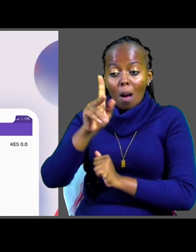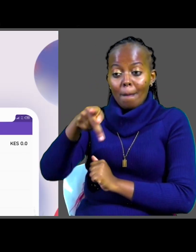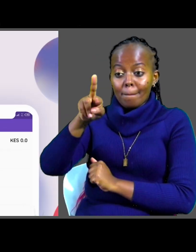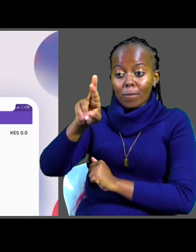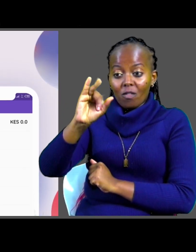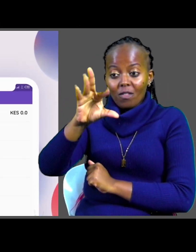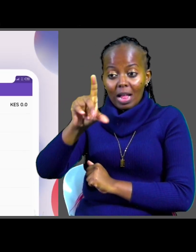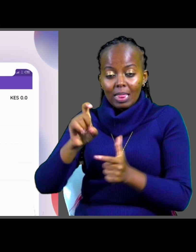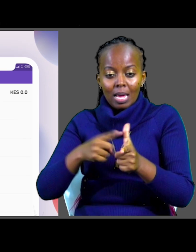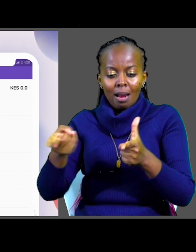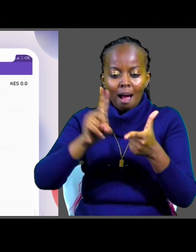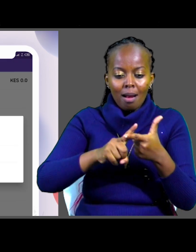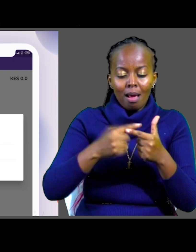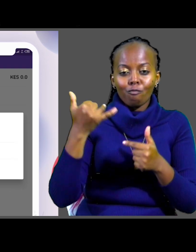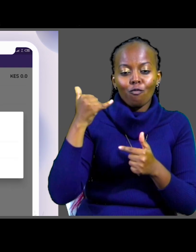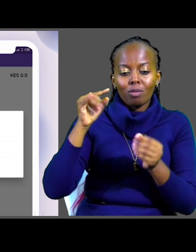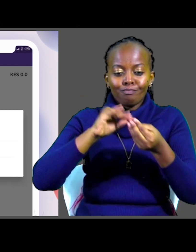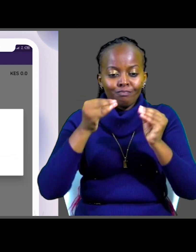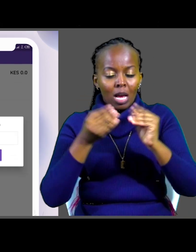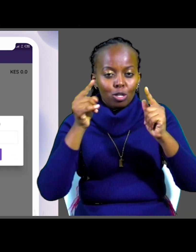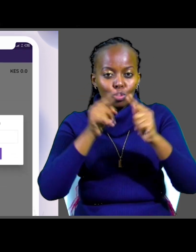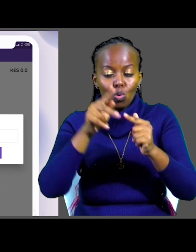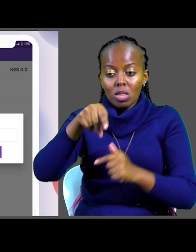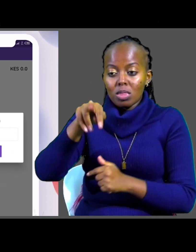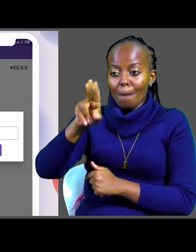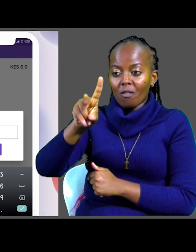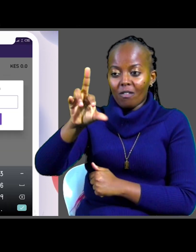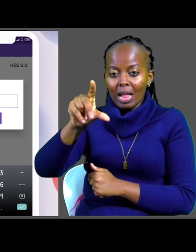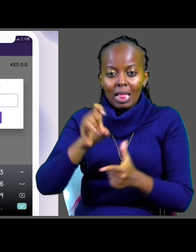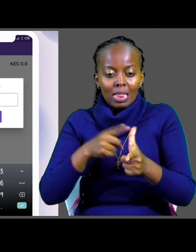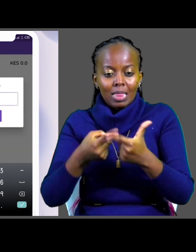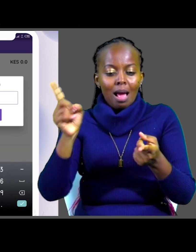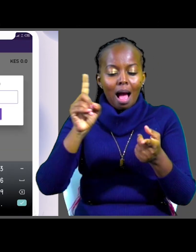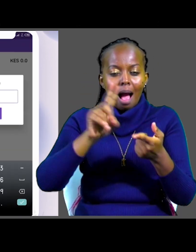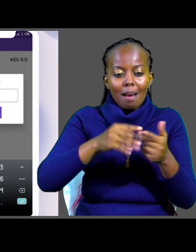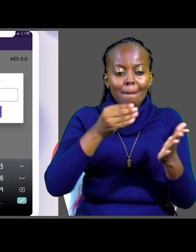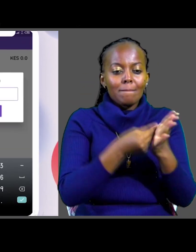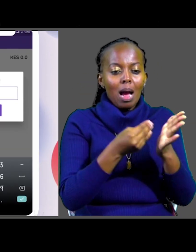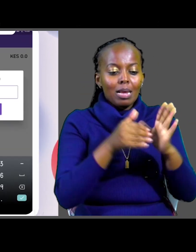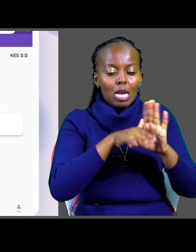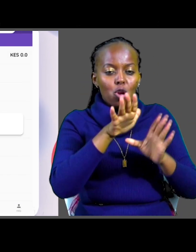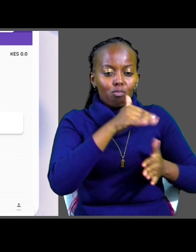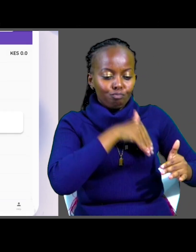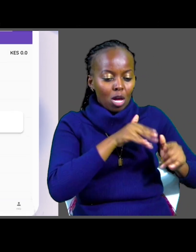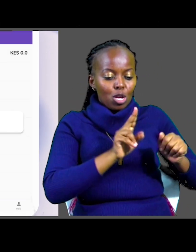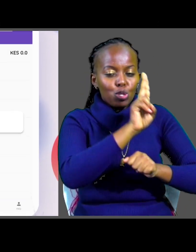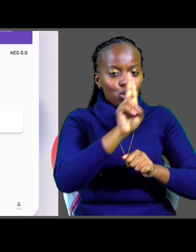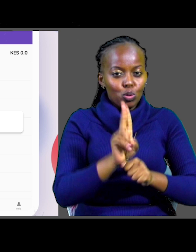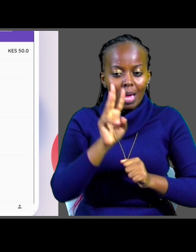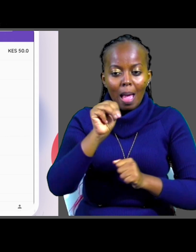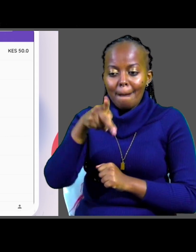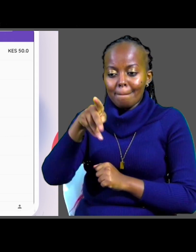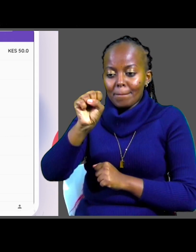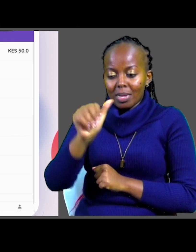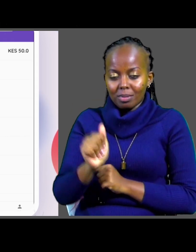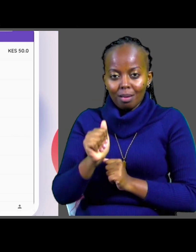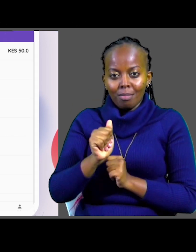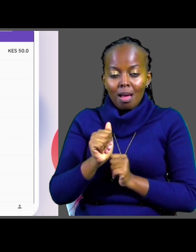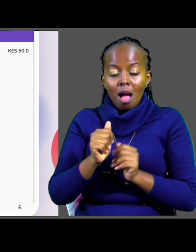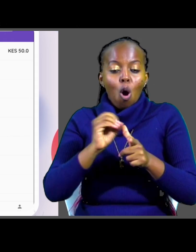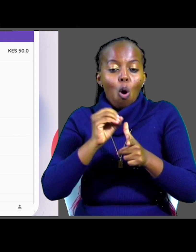to store data, so we're able to buy high bandwidth of data to be able to support